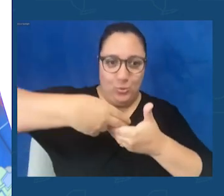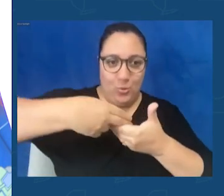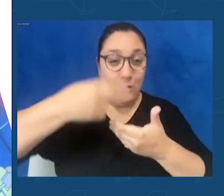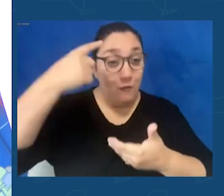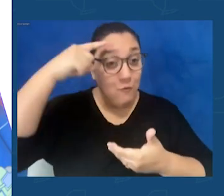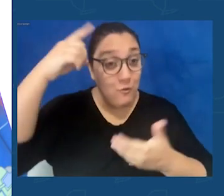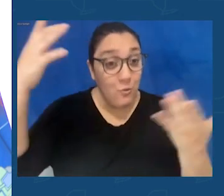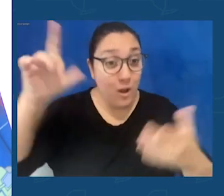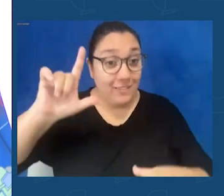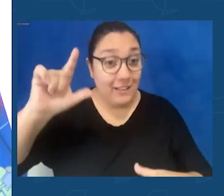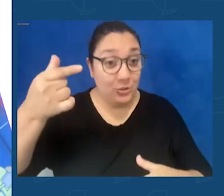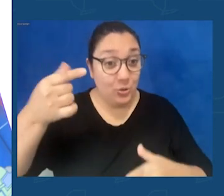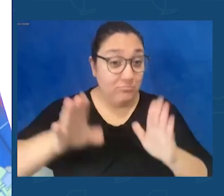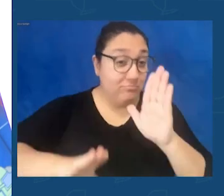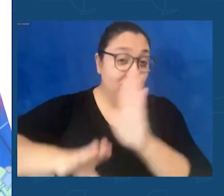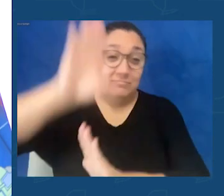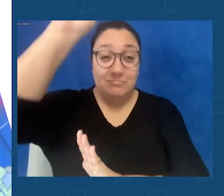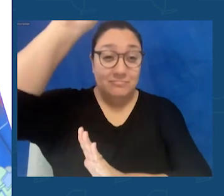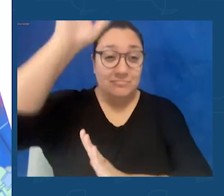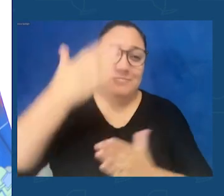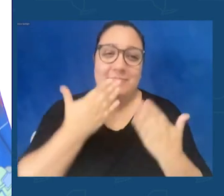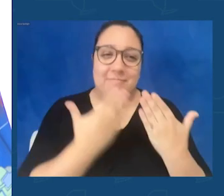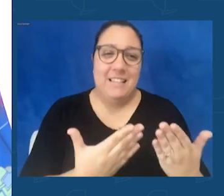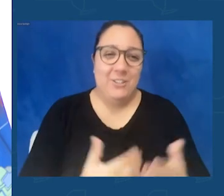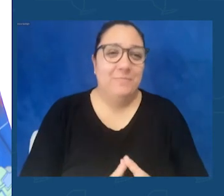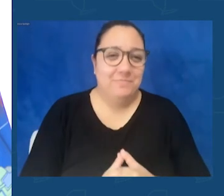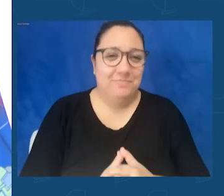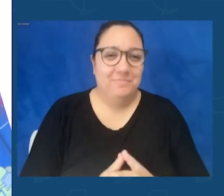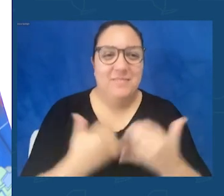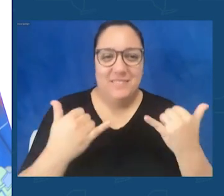forward. Thank you. Let's take a photo.